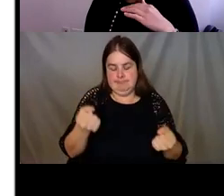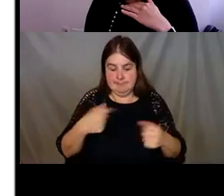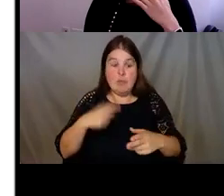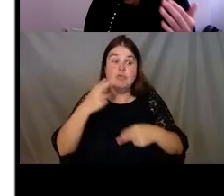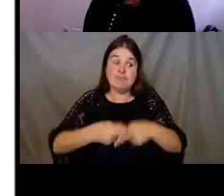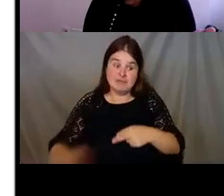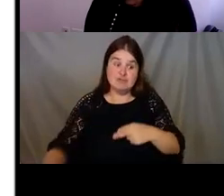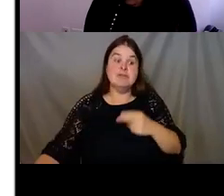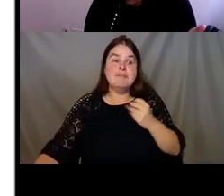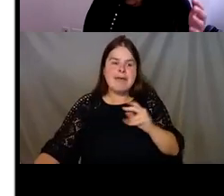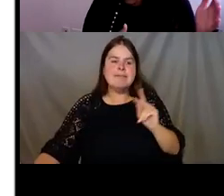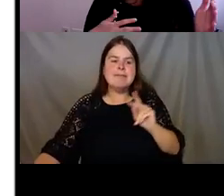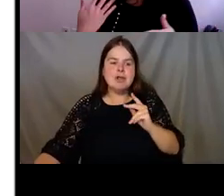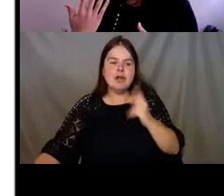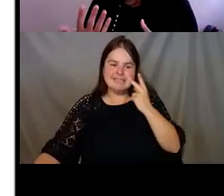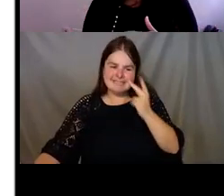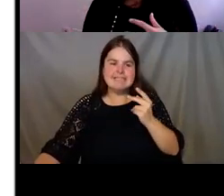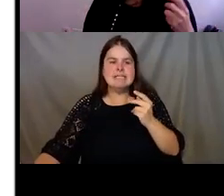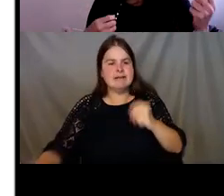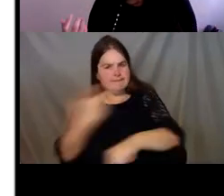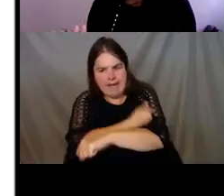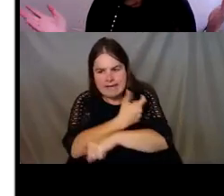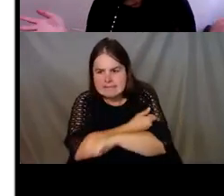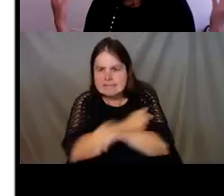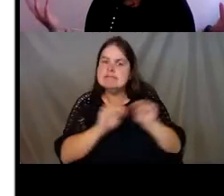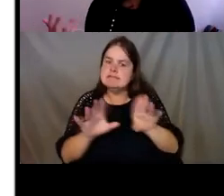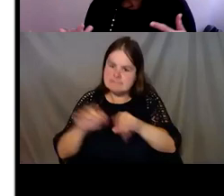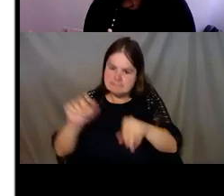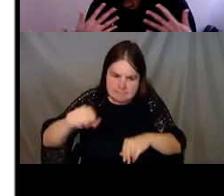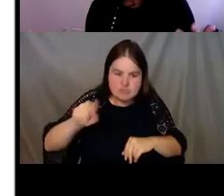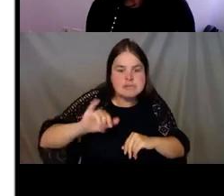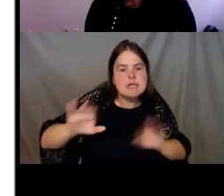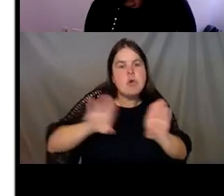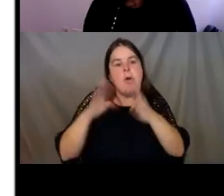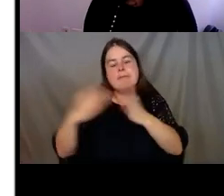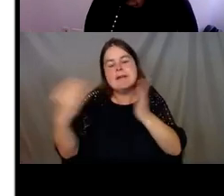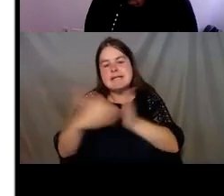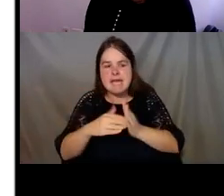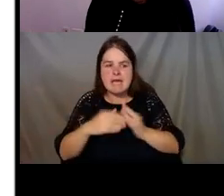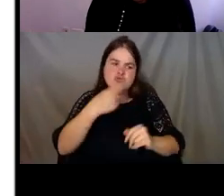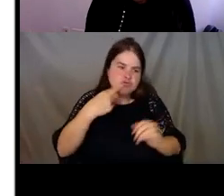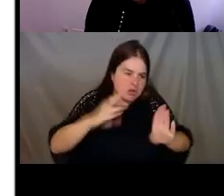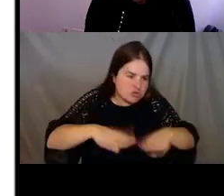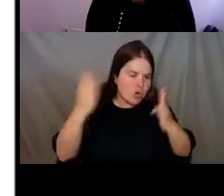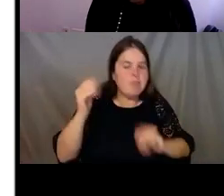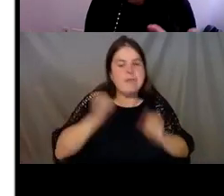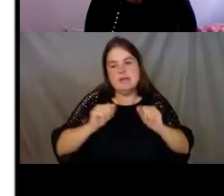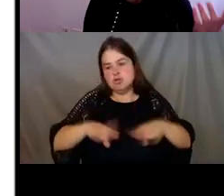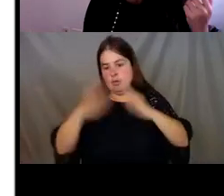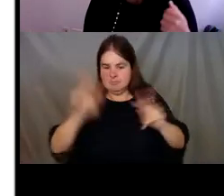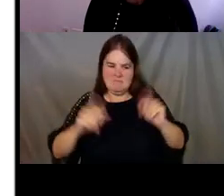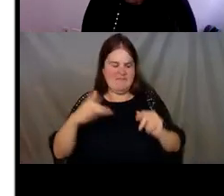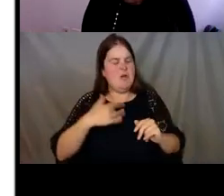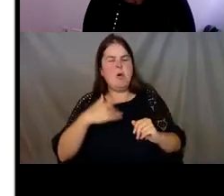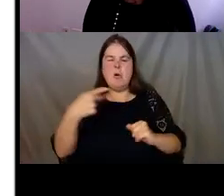know, although many people are seeing the rollout of vaccines and the reopening of New York restaurants and theaters as a sign that this pandemic is over, you